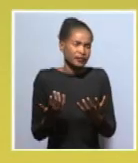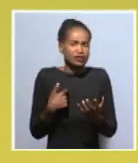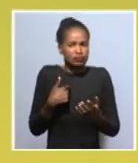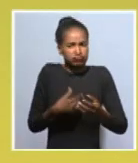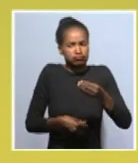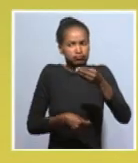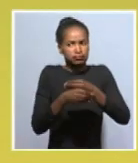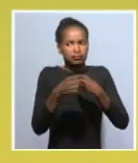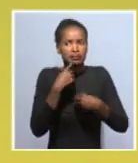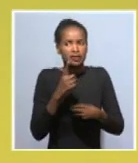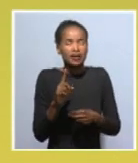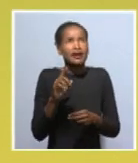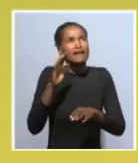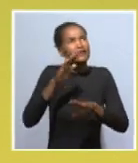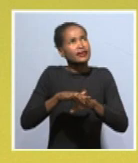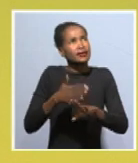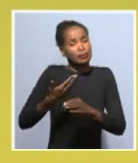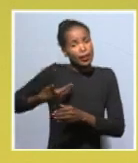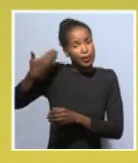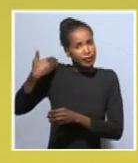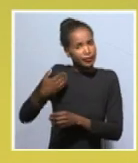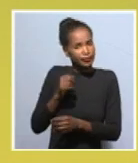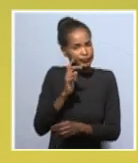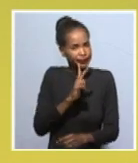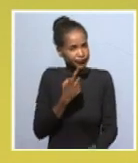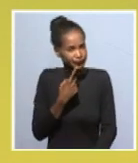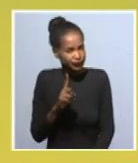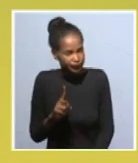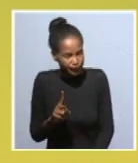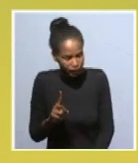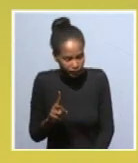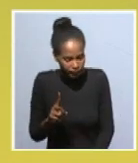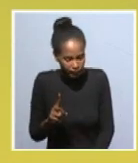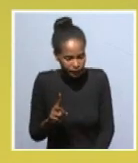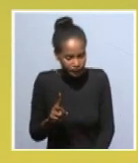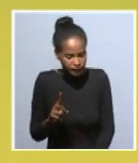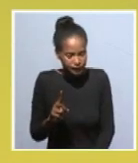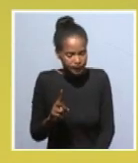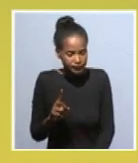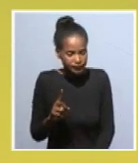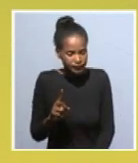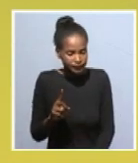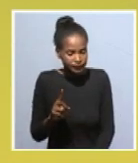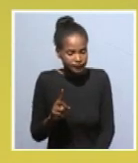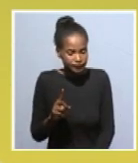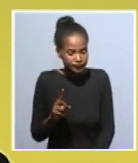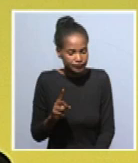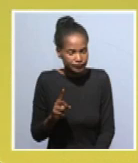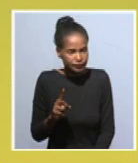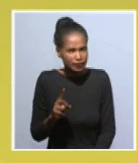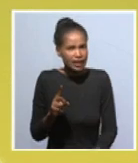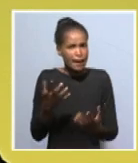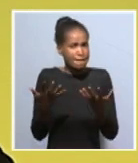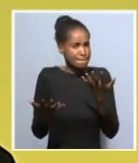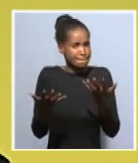say there has been a tendency of unwillingness or the